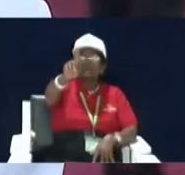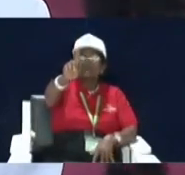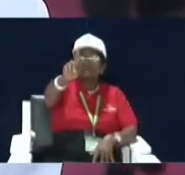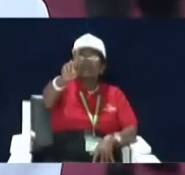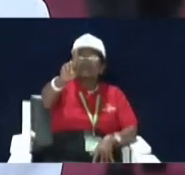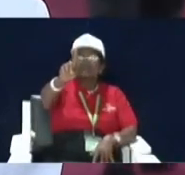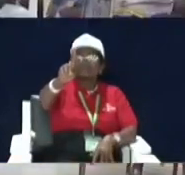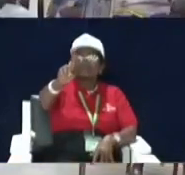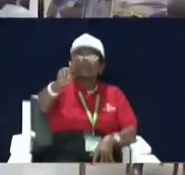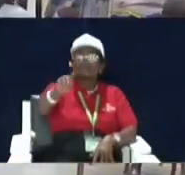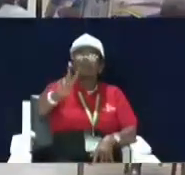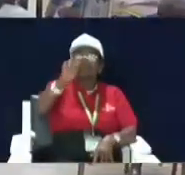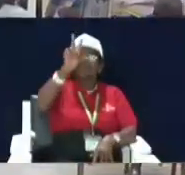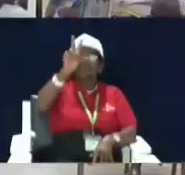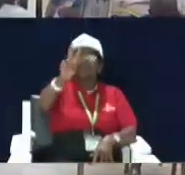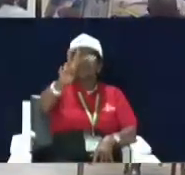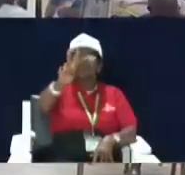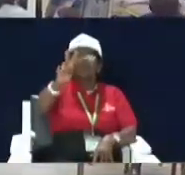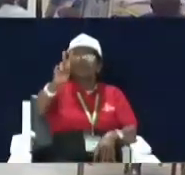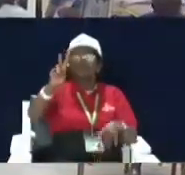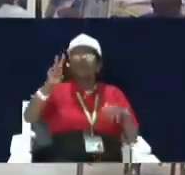Two.